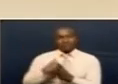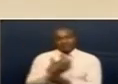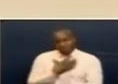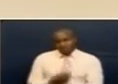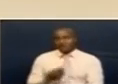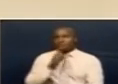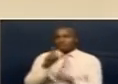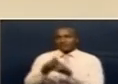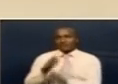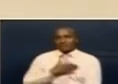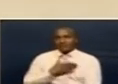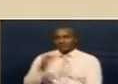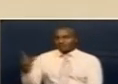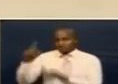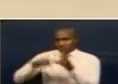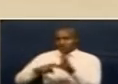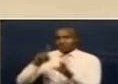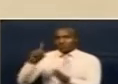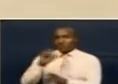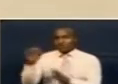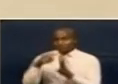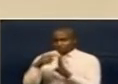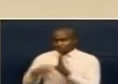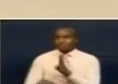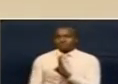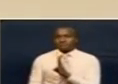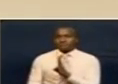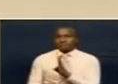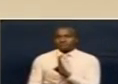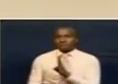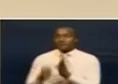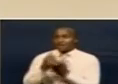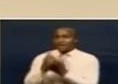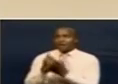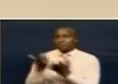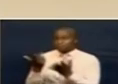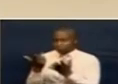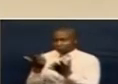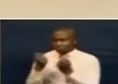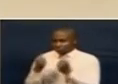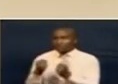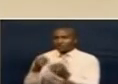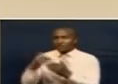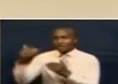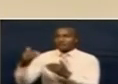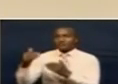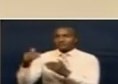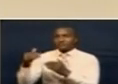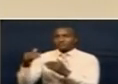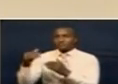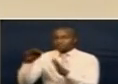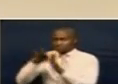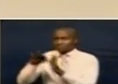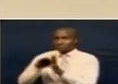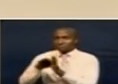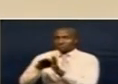brother could have joined one of those forces to make a political impact in the next general election. But right now he's a